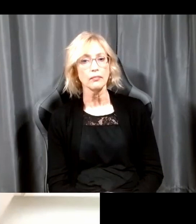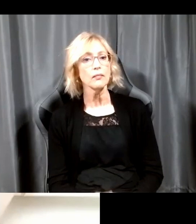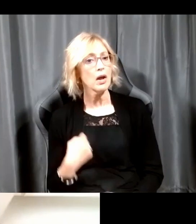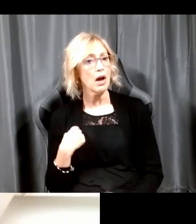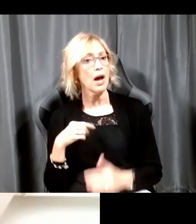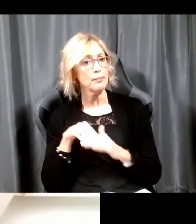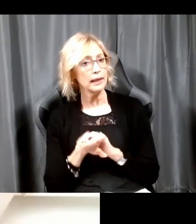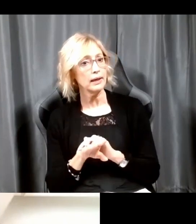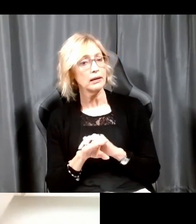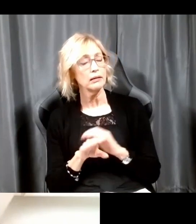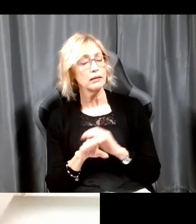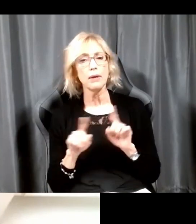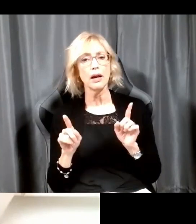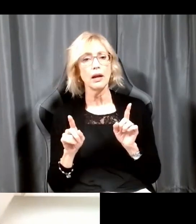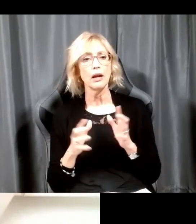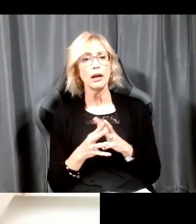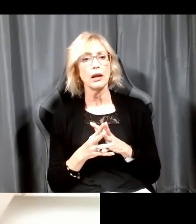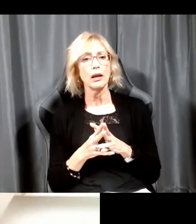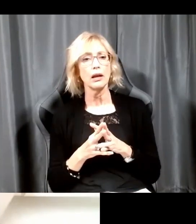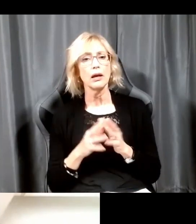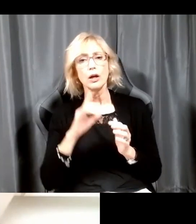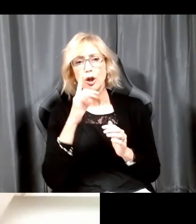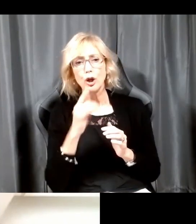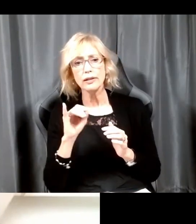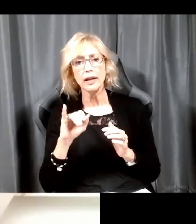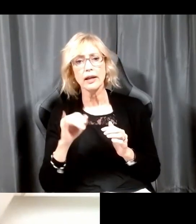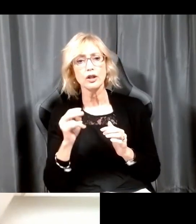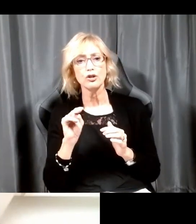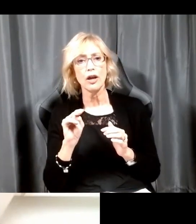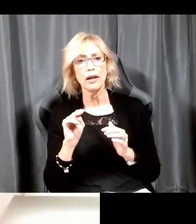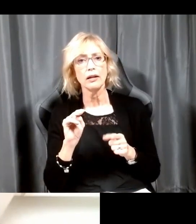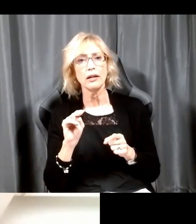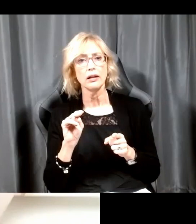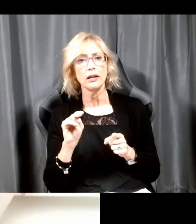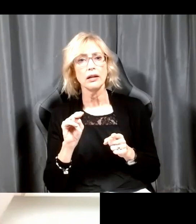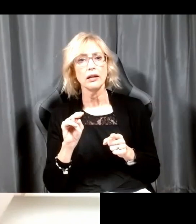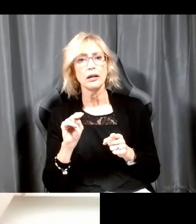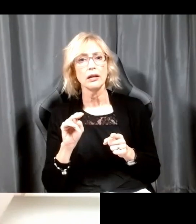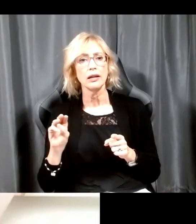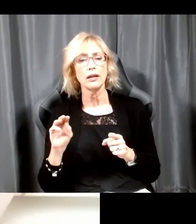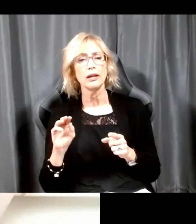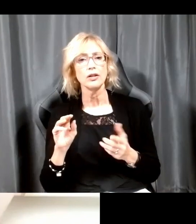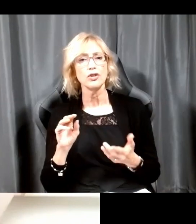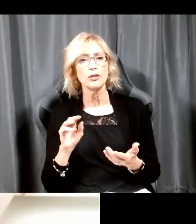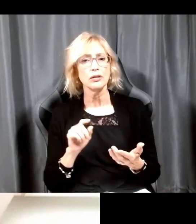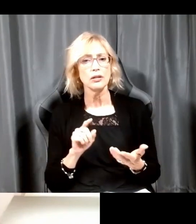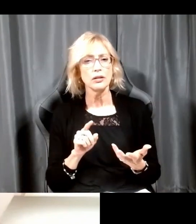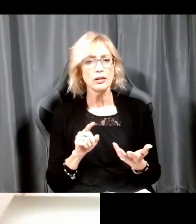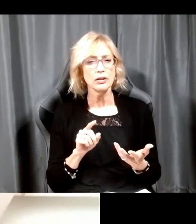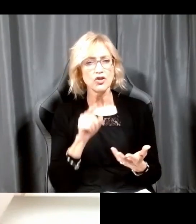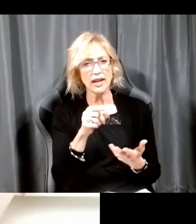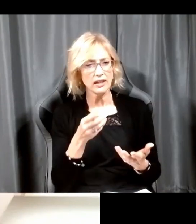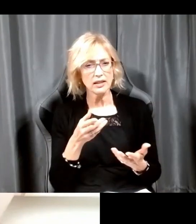I'm in it, but it looks like Jen is the one marking for me. What? Yeah, like